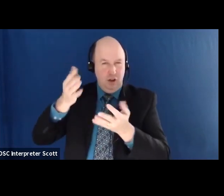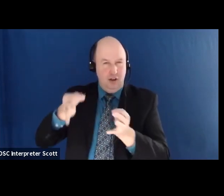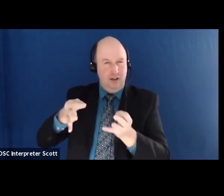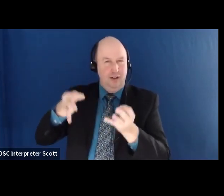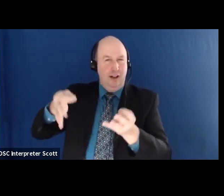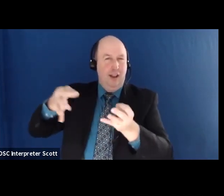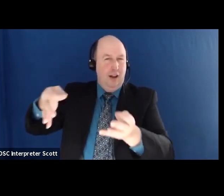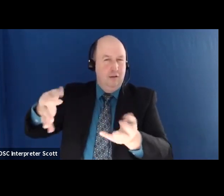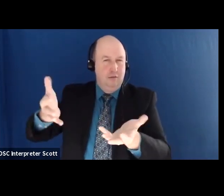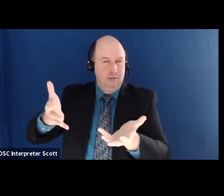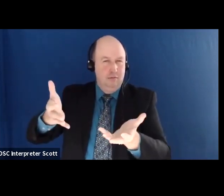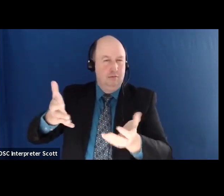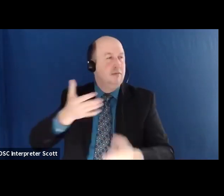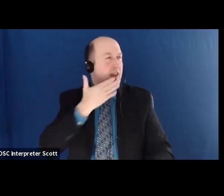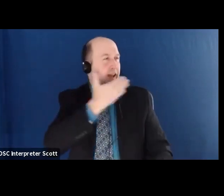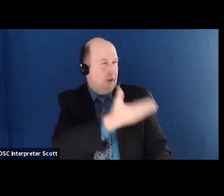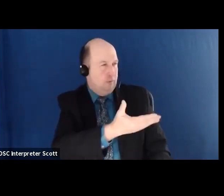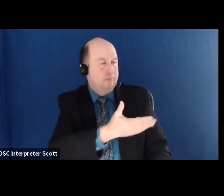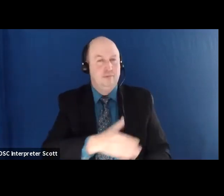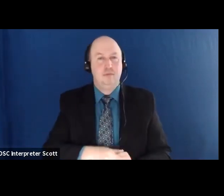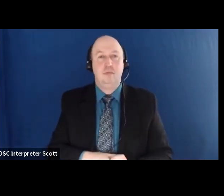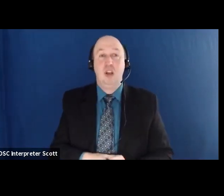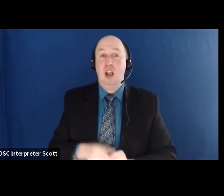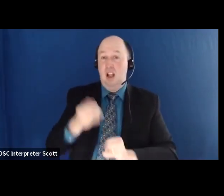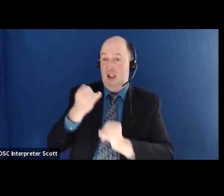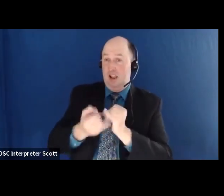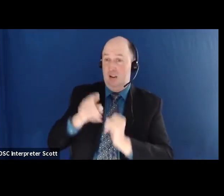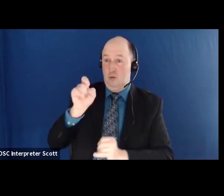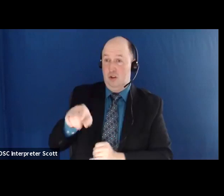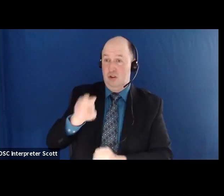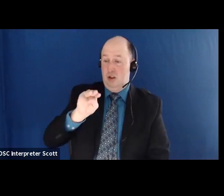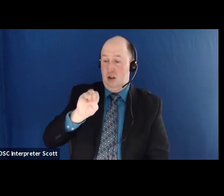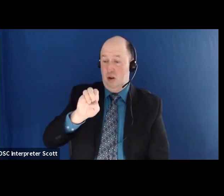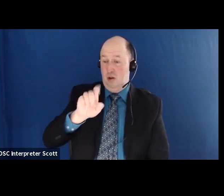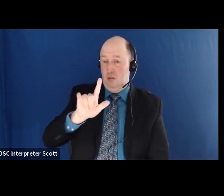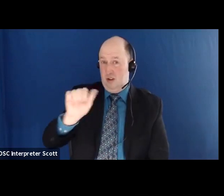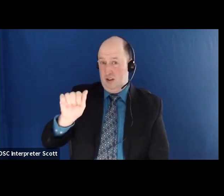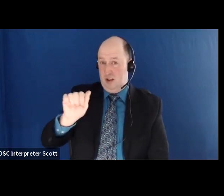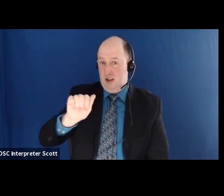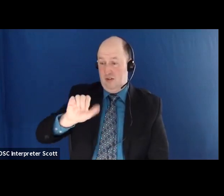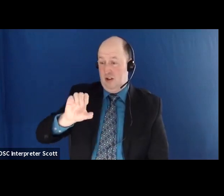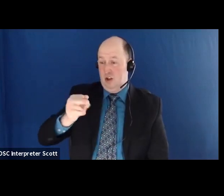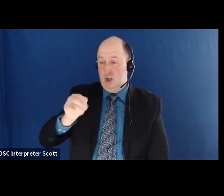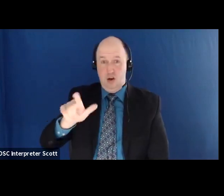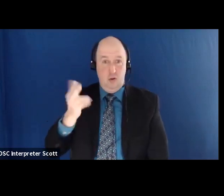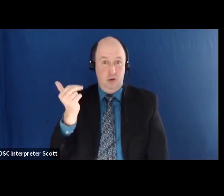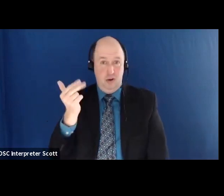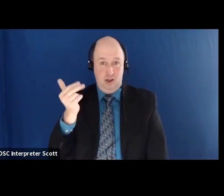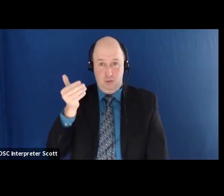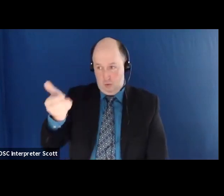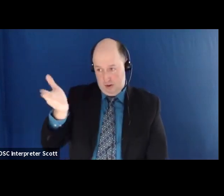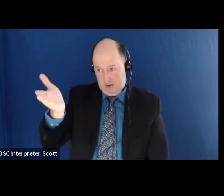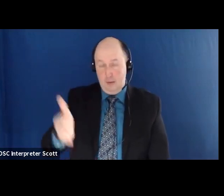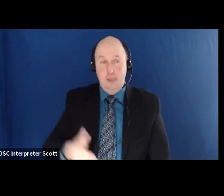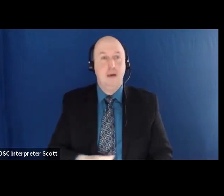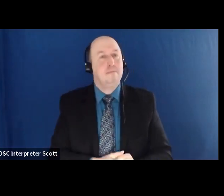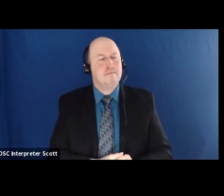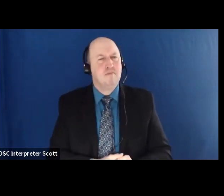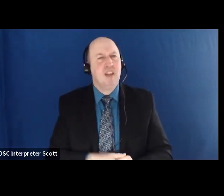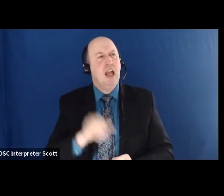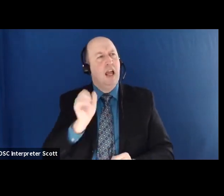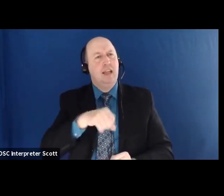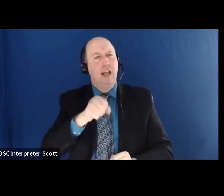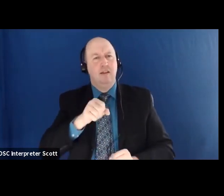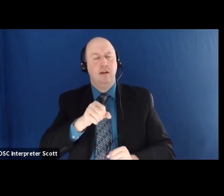you. Sure. Okay, last question. Melissa with Channel 13, go ahead. Okay, yeah, I have a